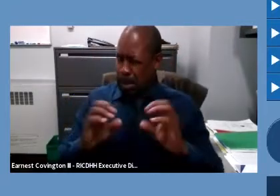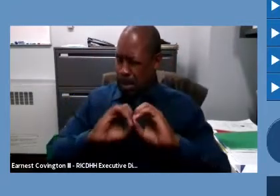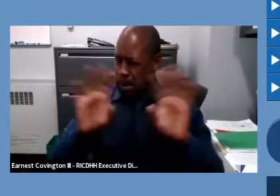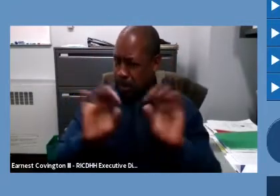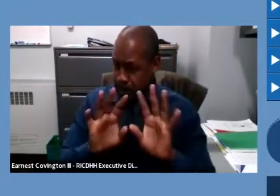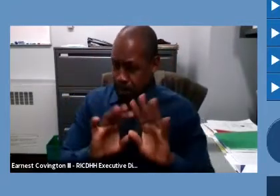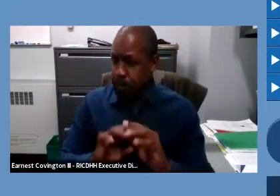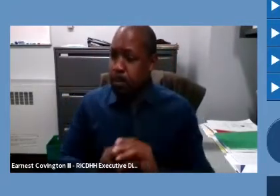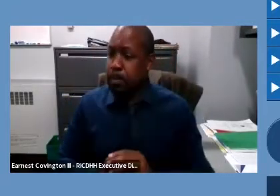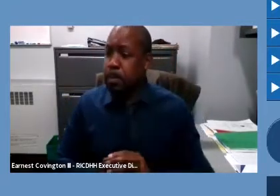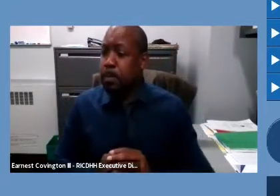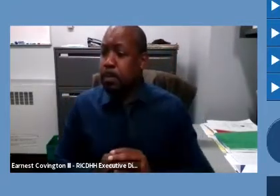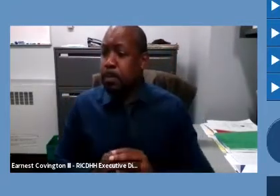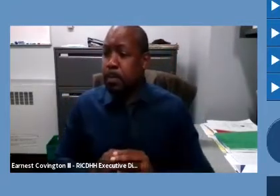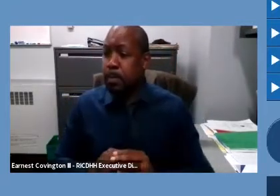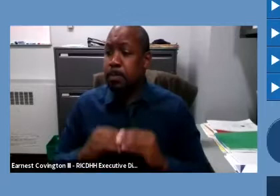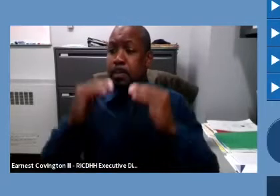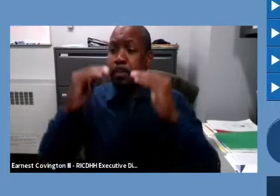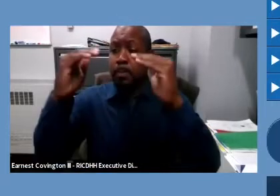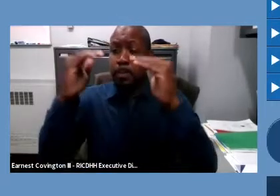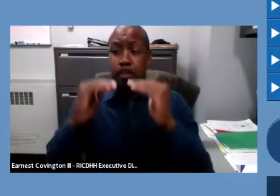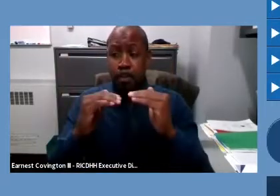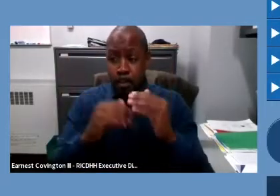They will not accept it.